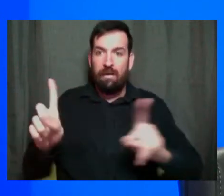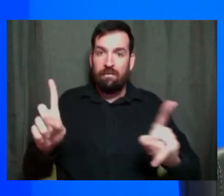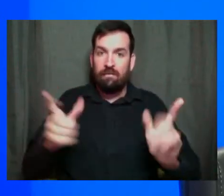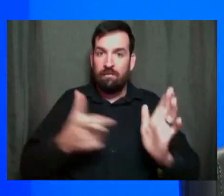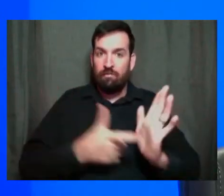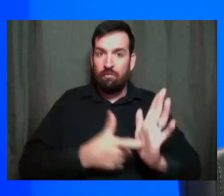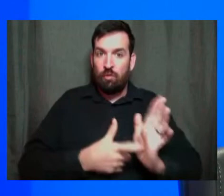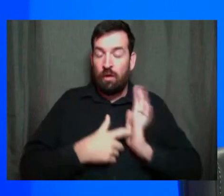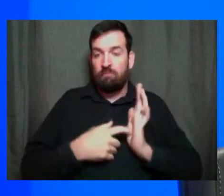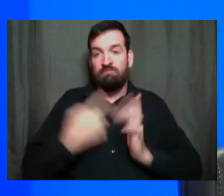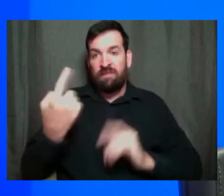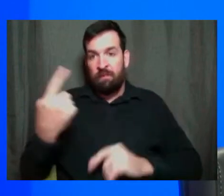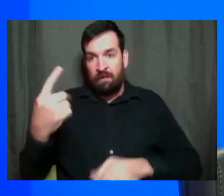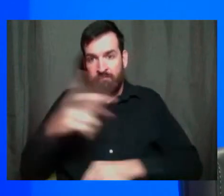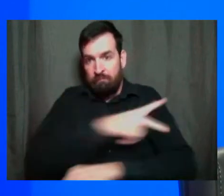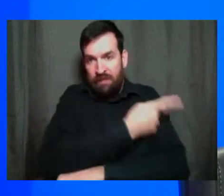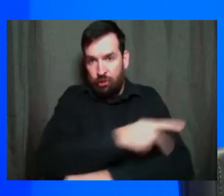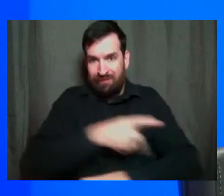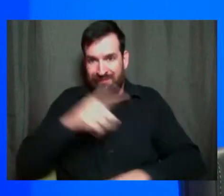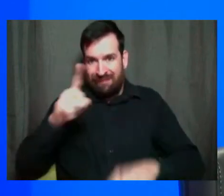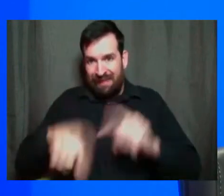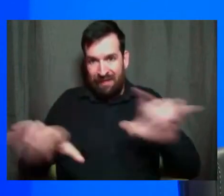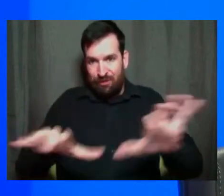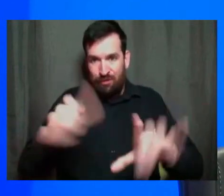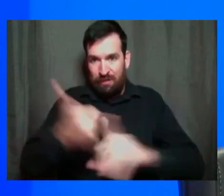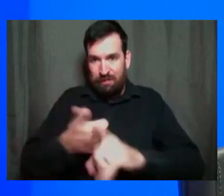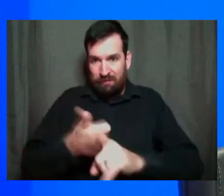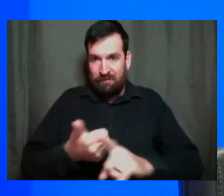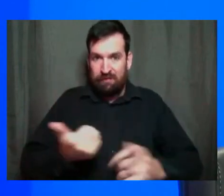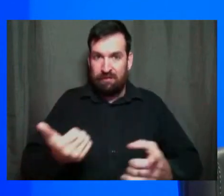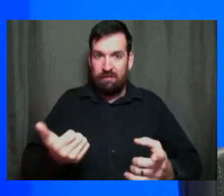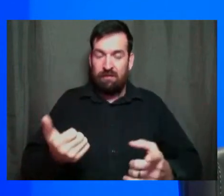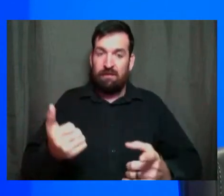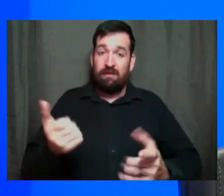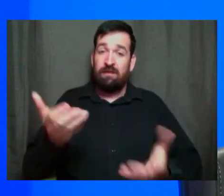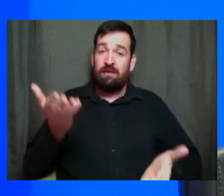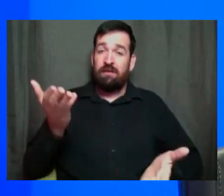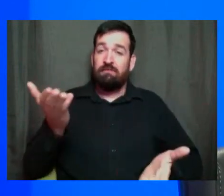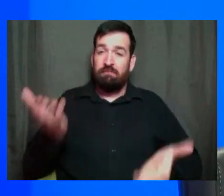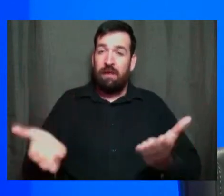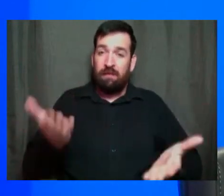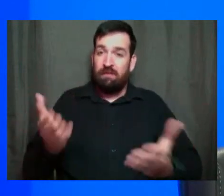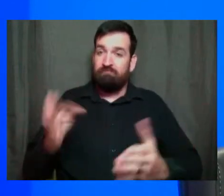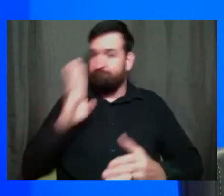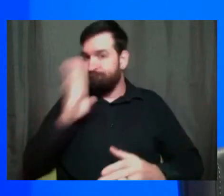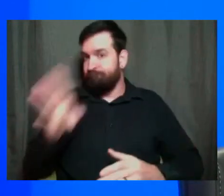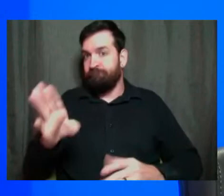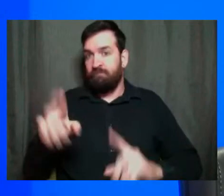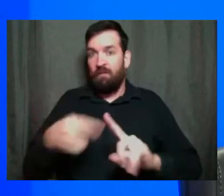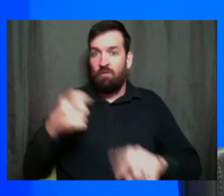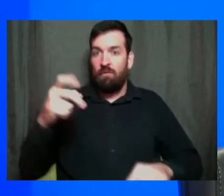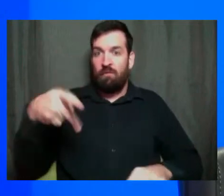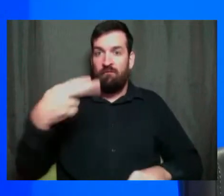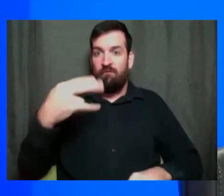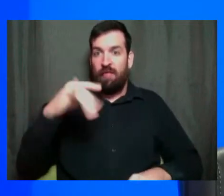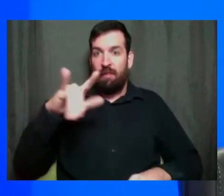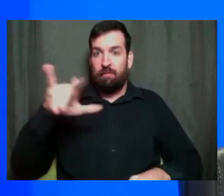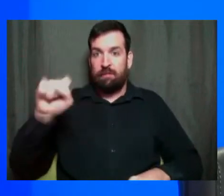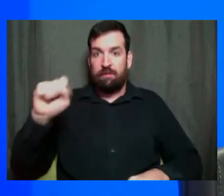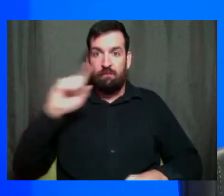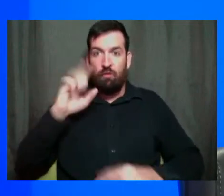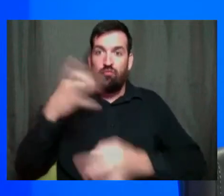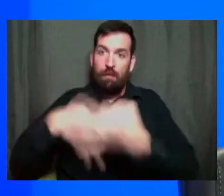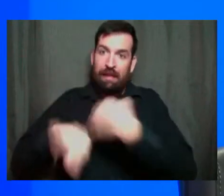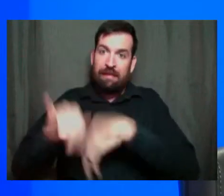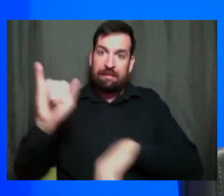the patient can't do themselves or even the medical equipment company. It's going to probably be directly from Phillips Respironics to replace the filter. They